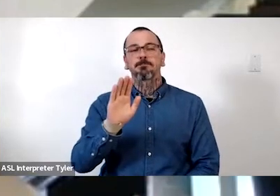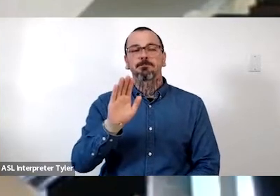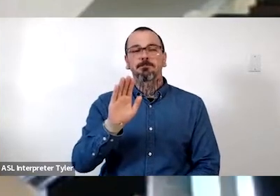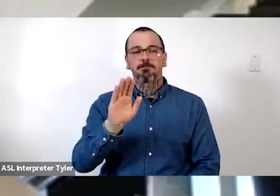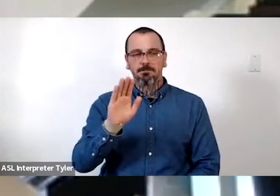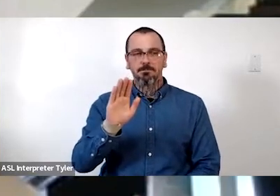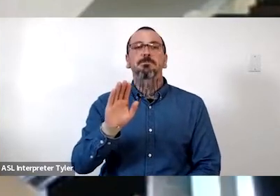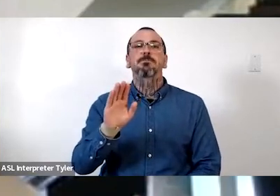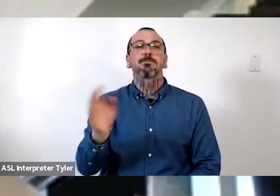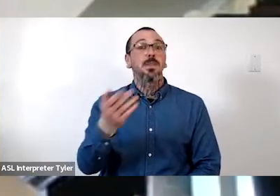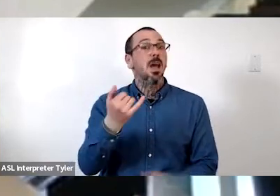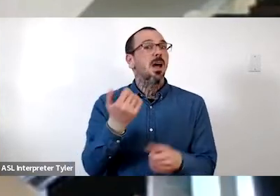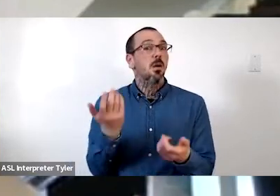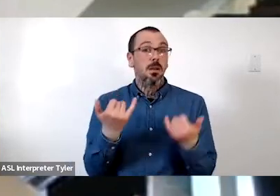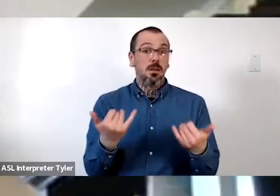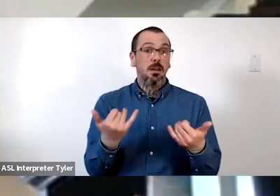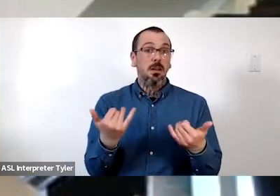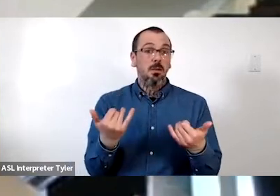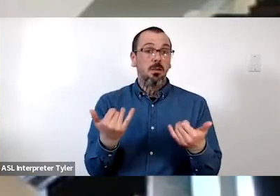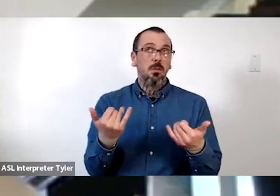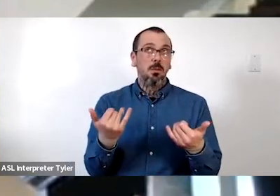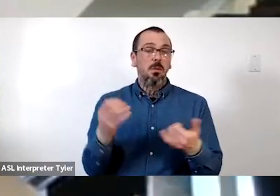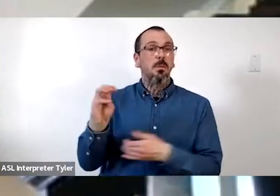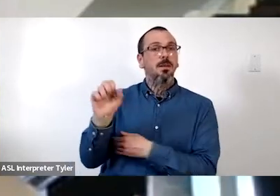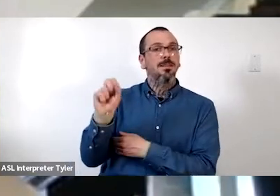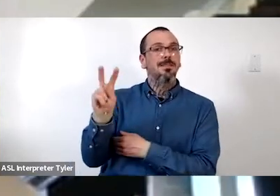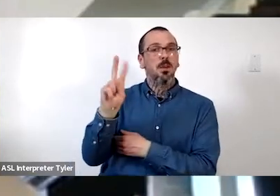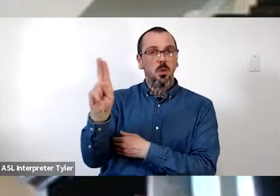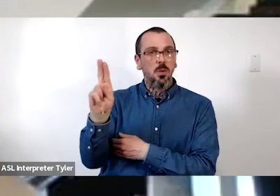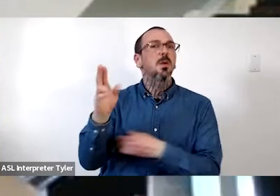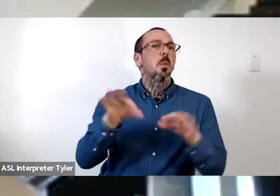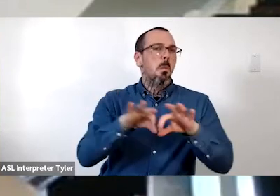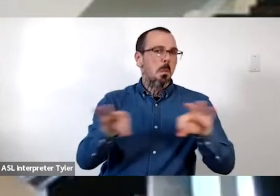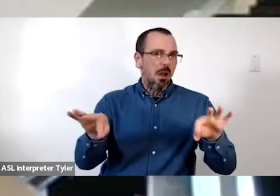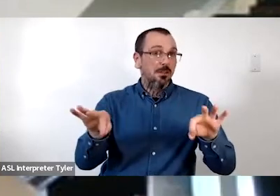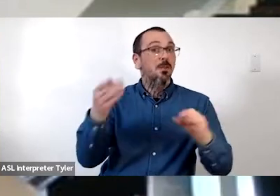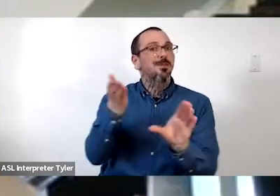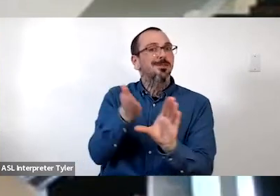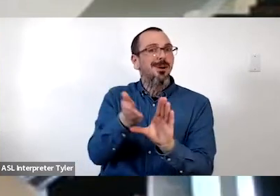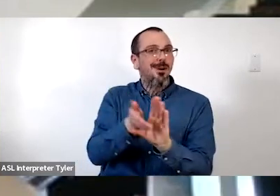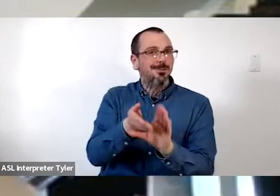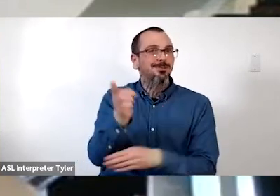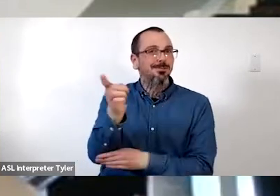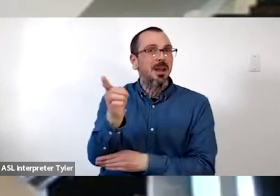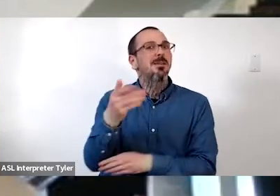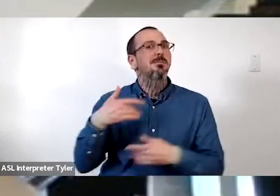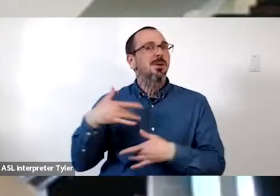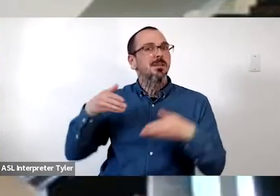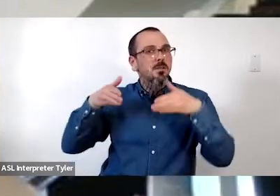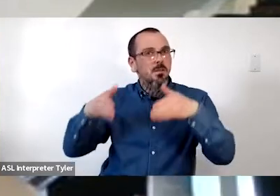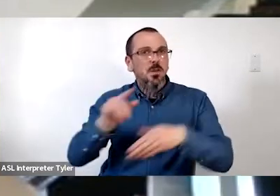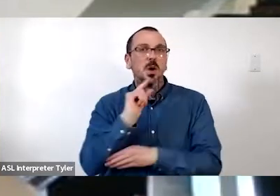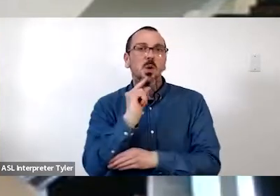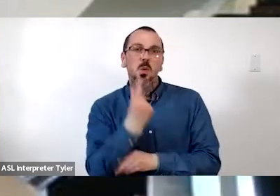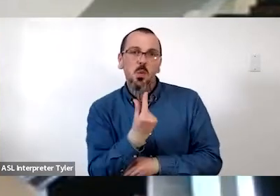of Science in Biology and Psychology at Mount St. Vincent University. Their primary research interests are in queer health and wellness, and